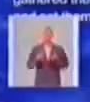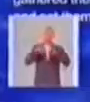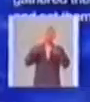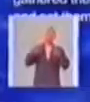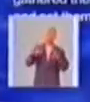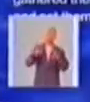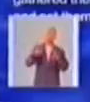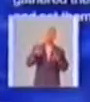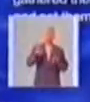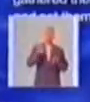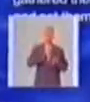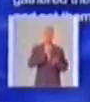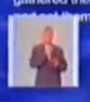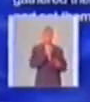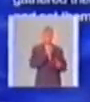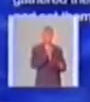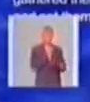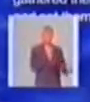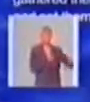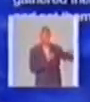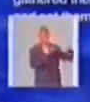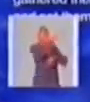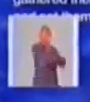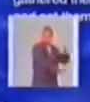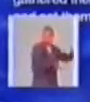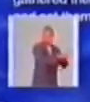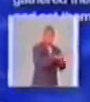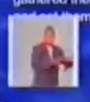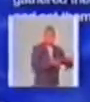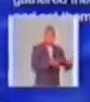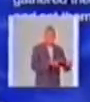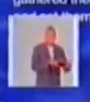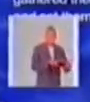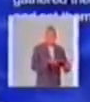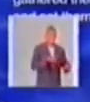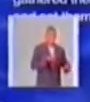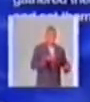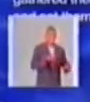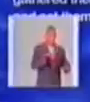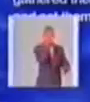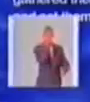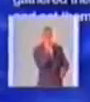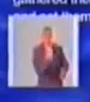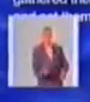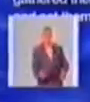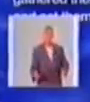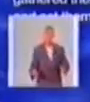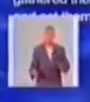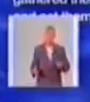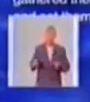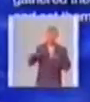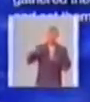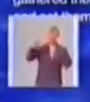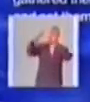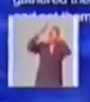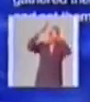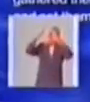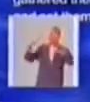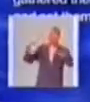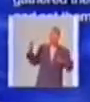I contended with the rulers and said, why is the house of